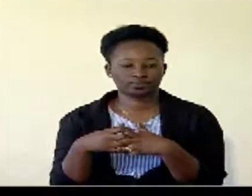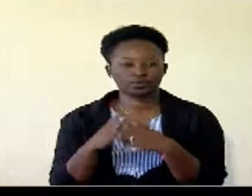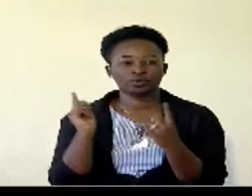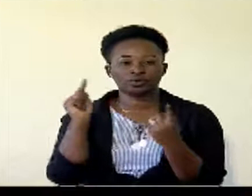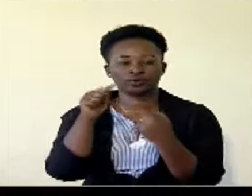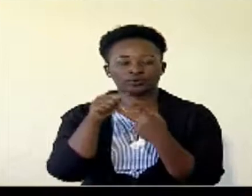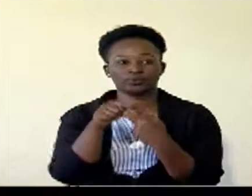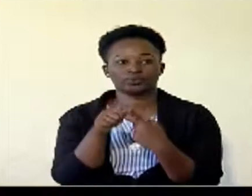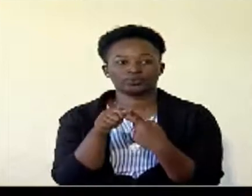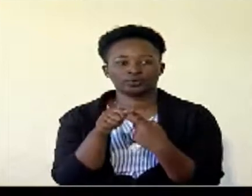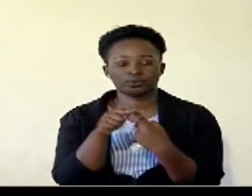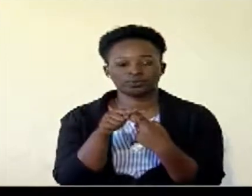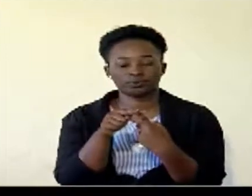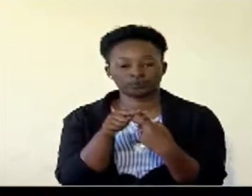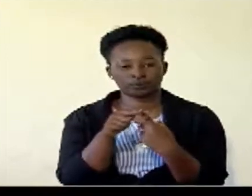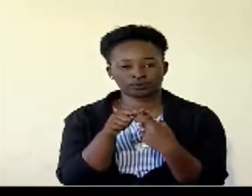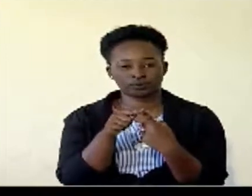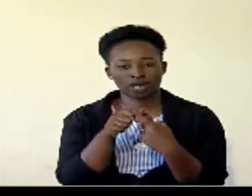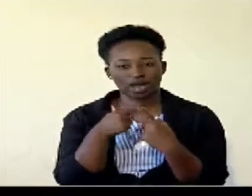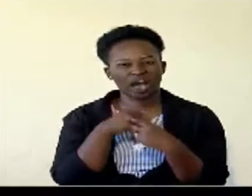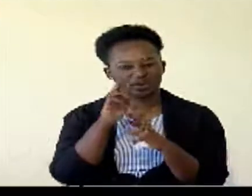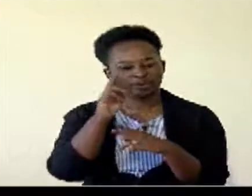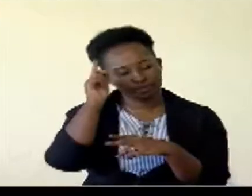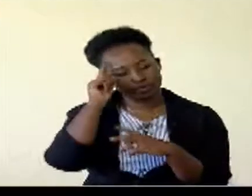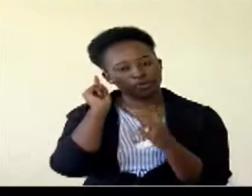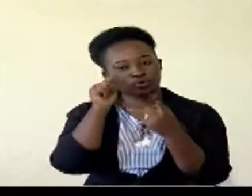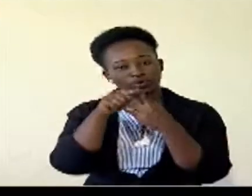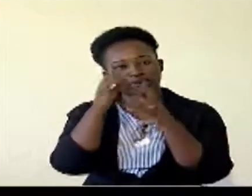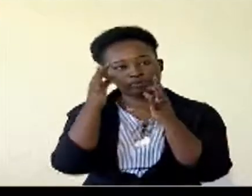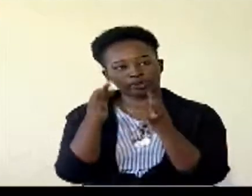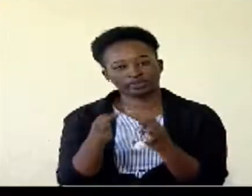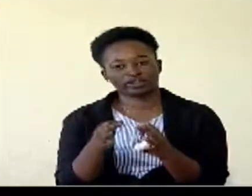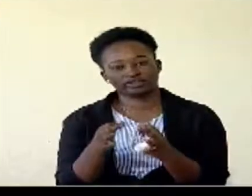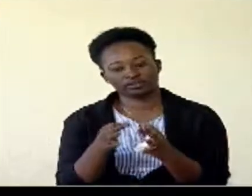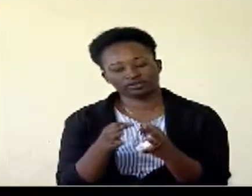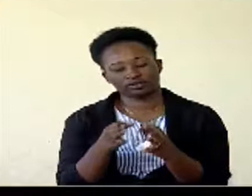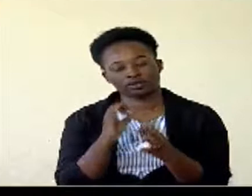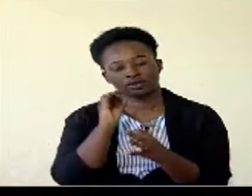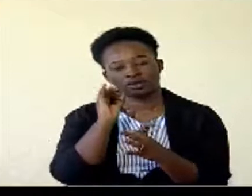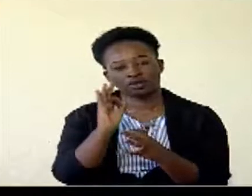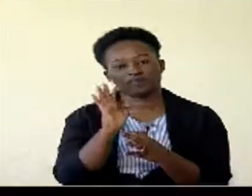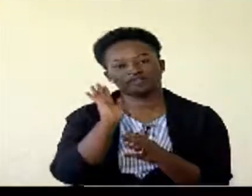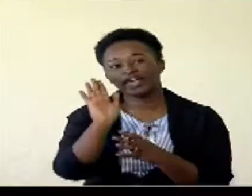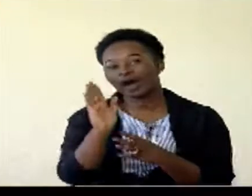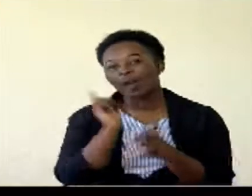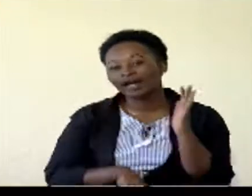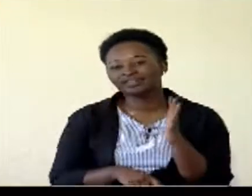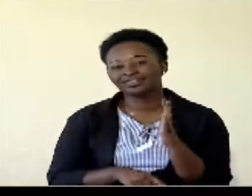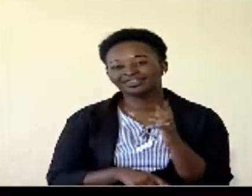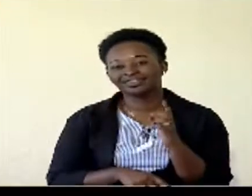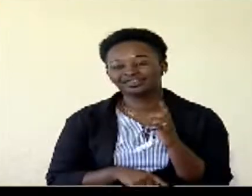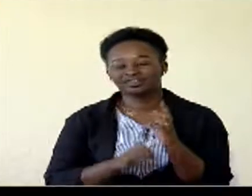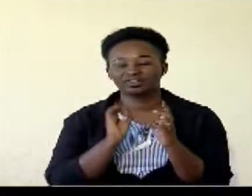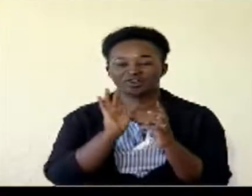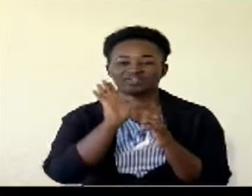to the, I hope you remember, to the product of their what? Of